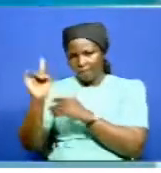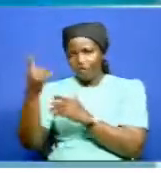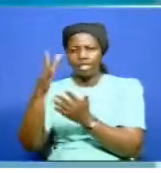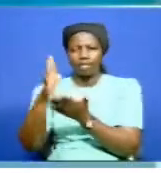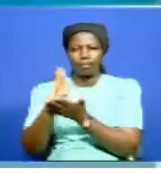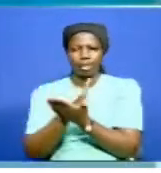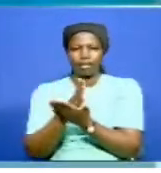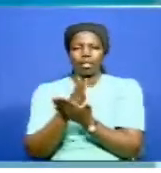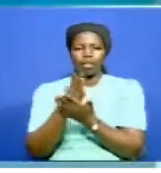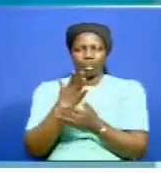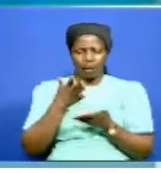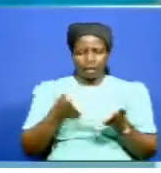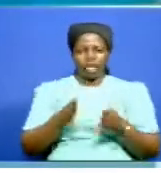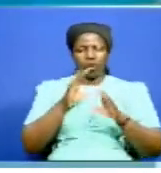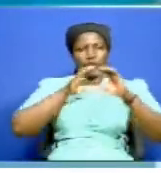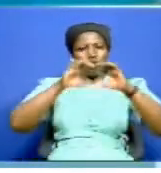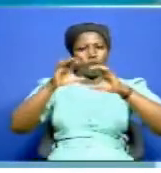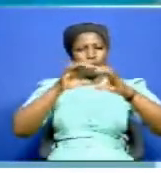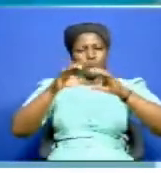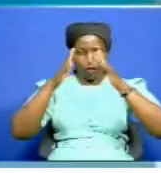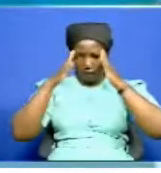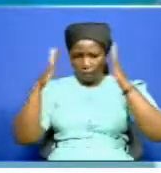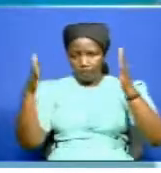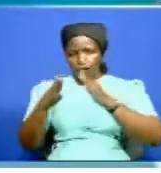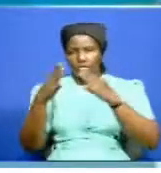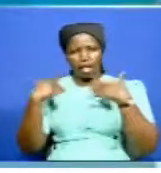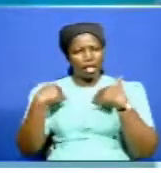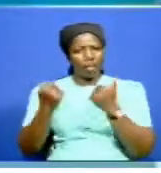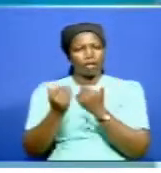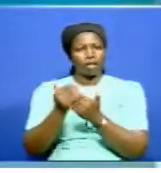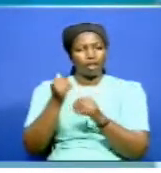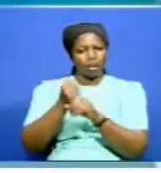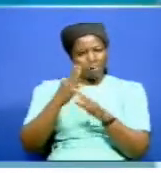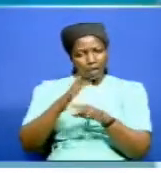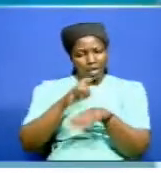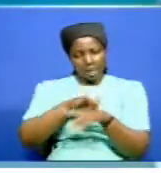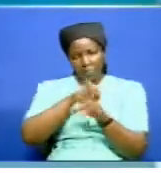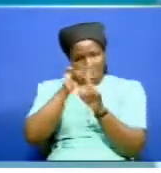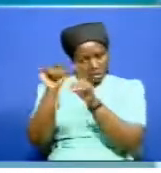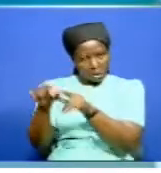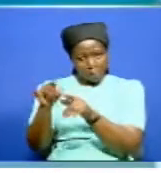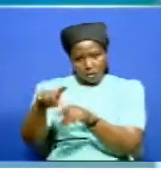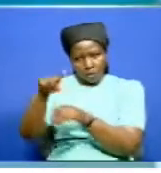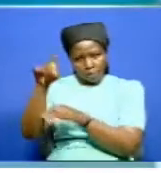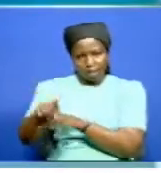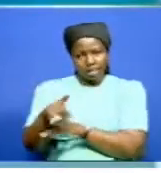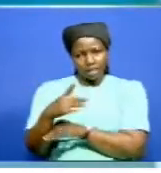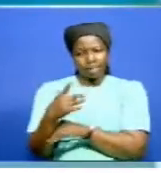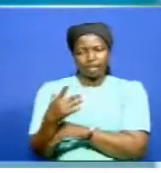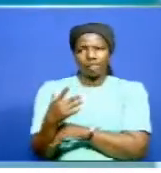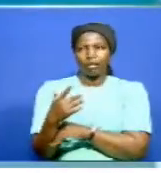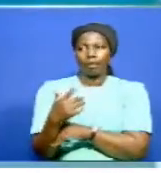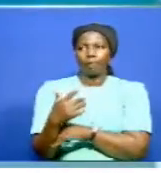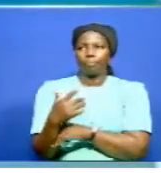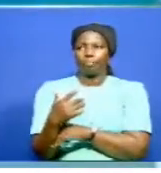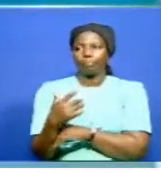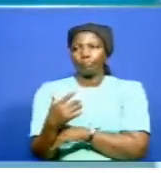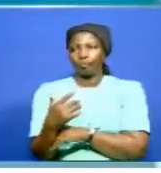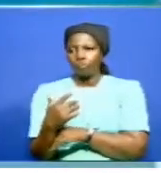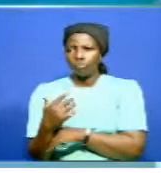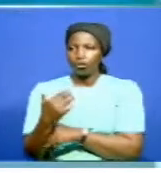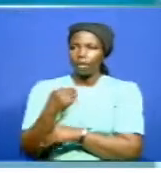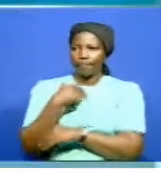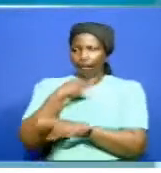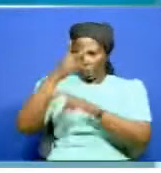our communication is just channeled to healthcare workers. Of course, when they come in, they have professional